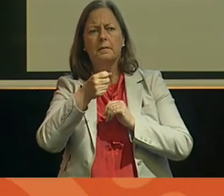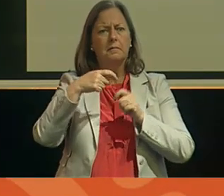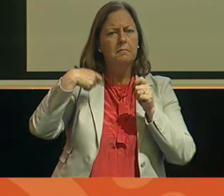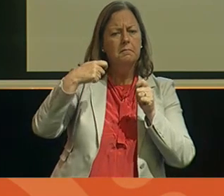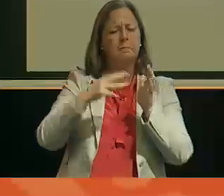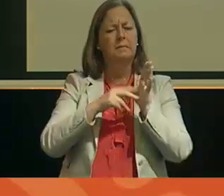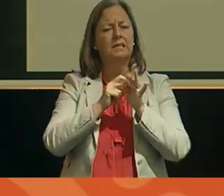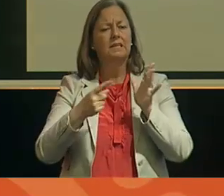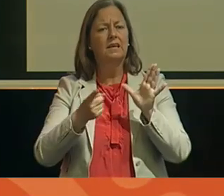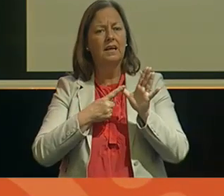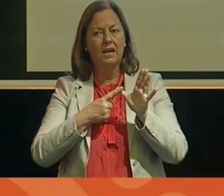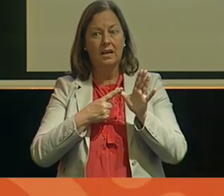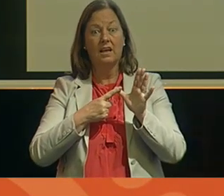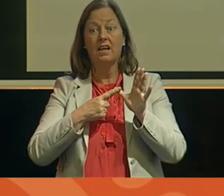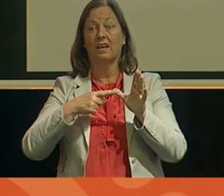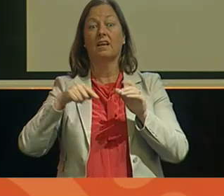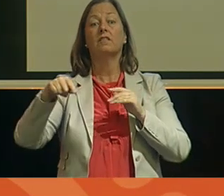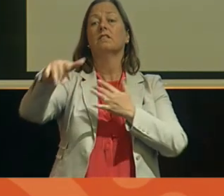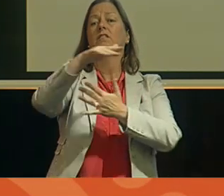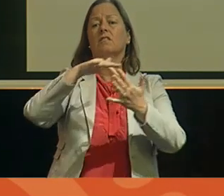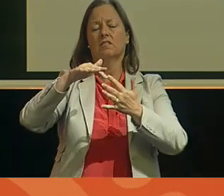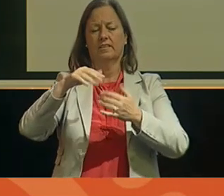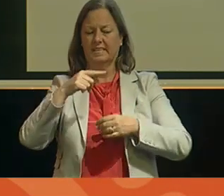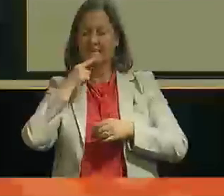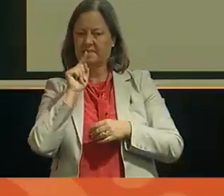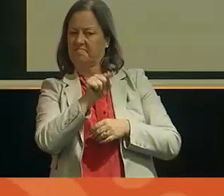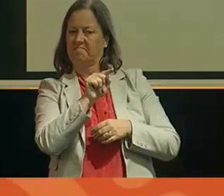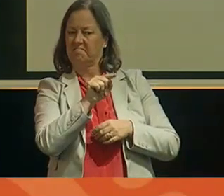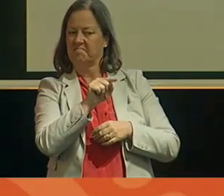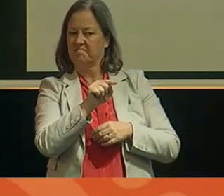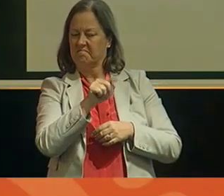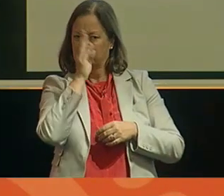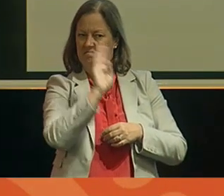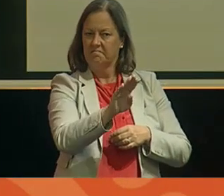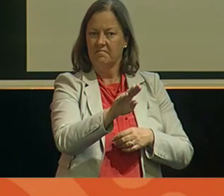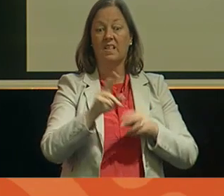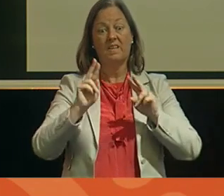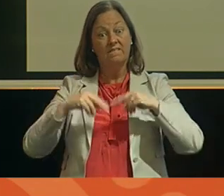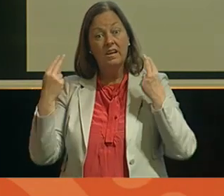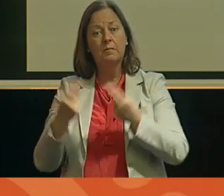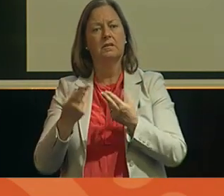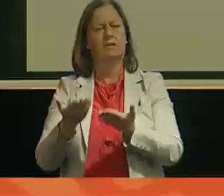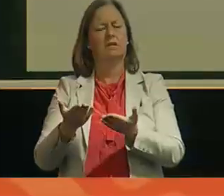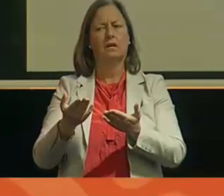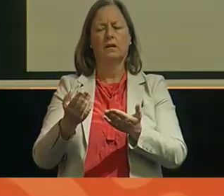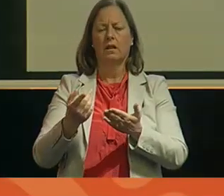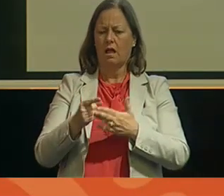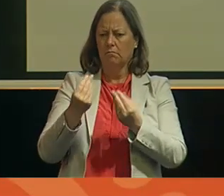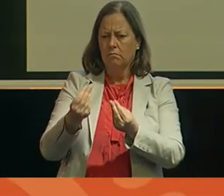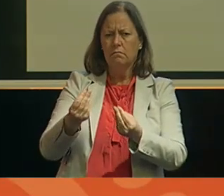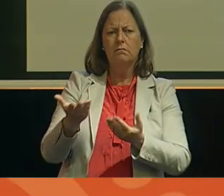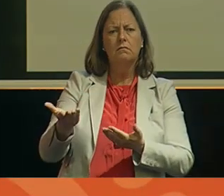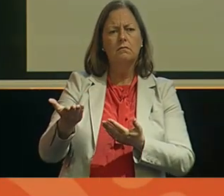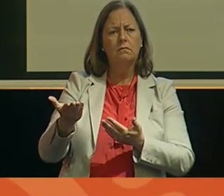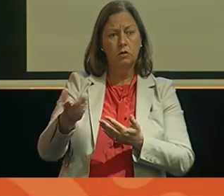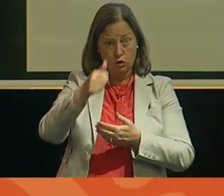certain social people, they condemn her, they condemn even her family for having such a child. Do you know